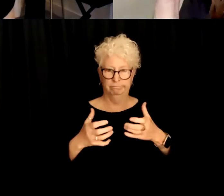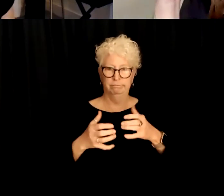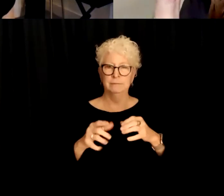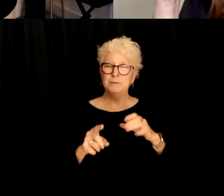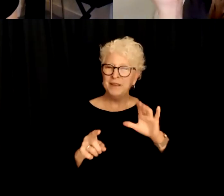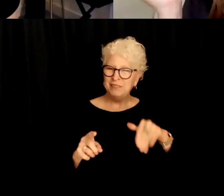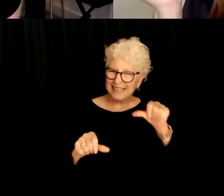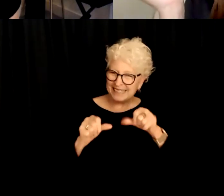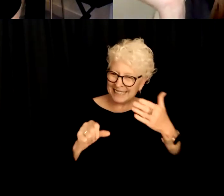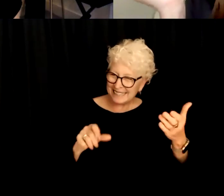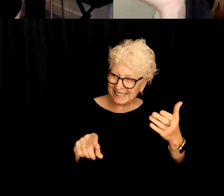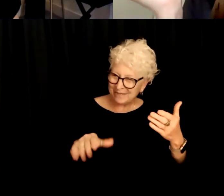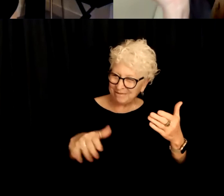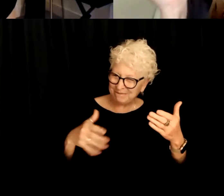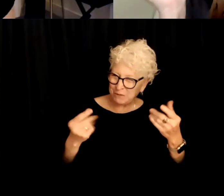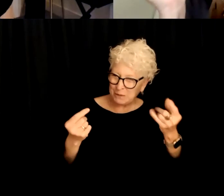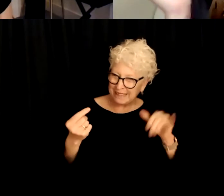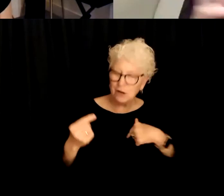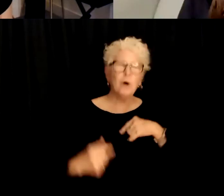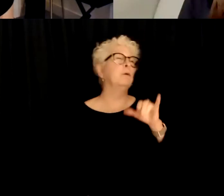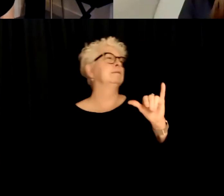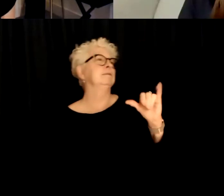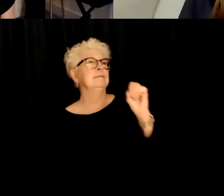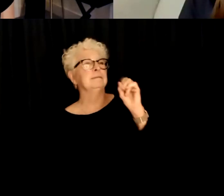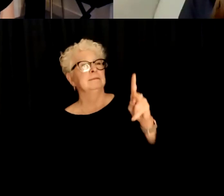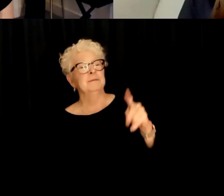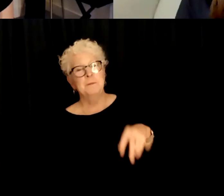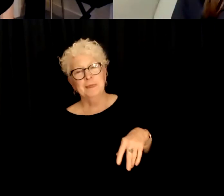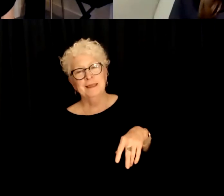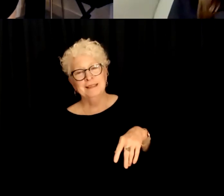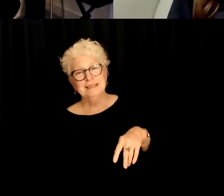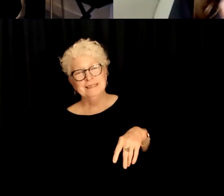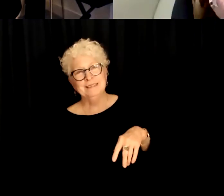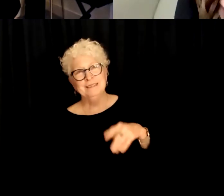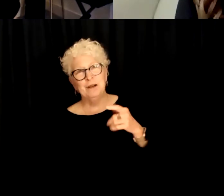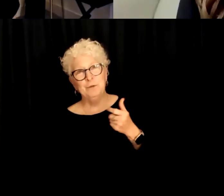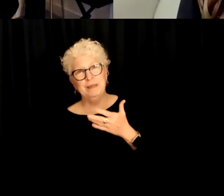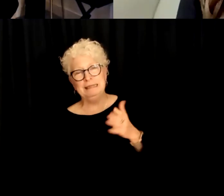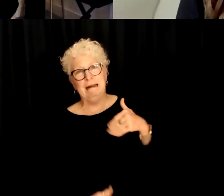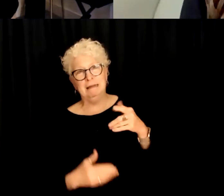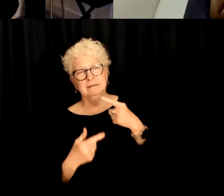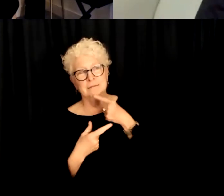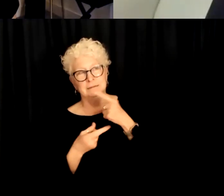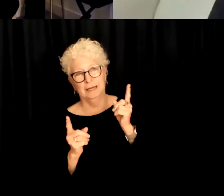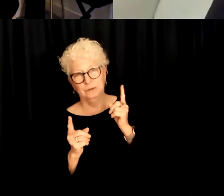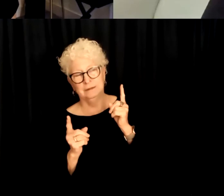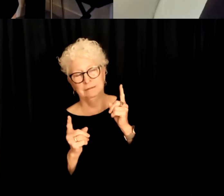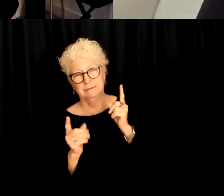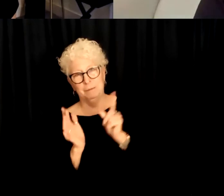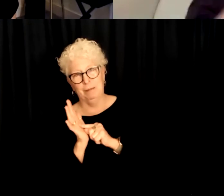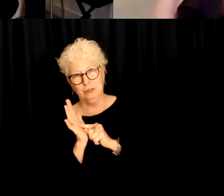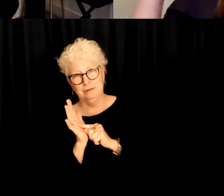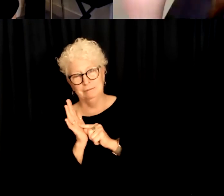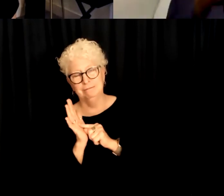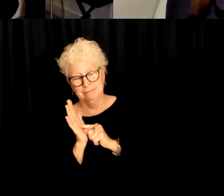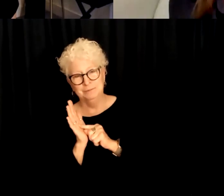There are a couple of things going on that are not exactly public yet, but there's